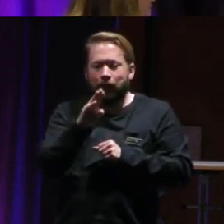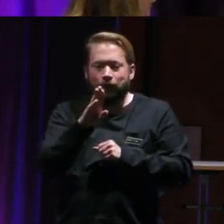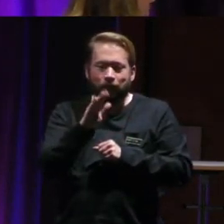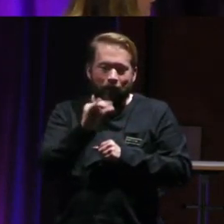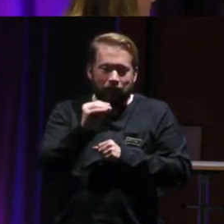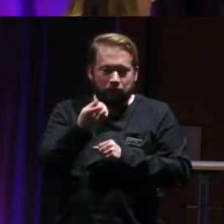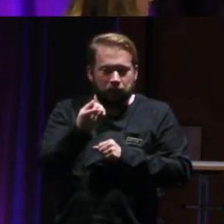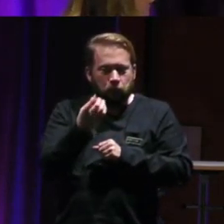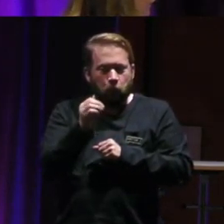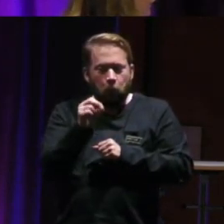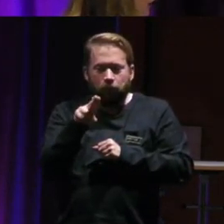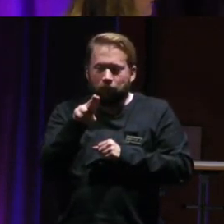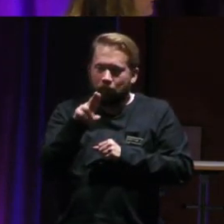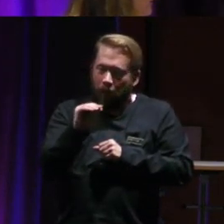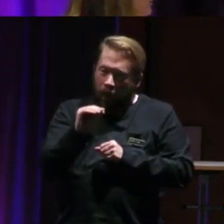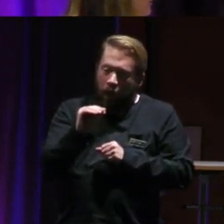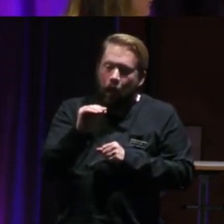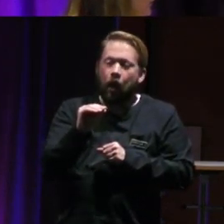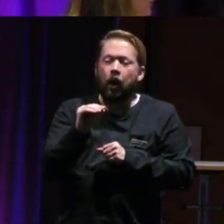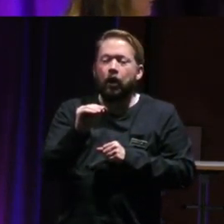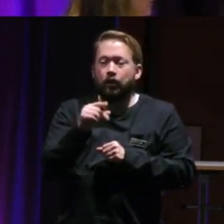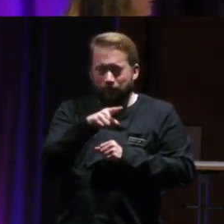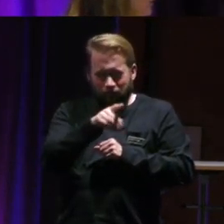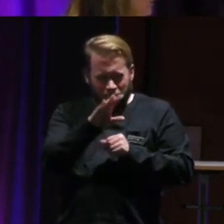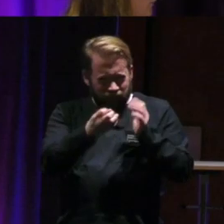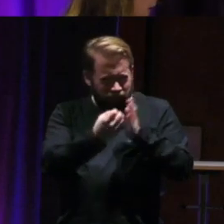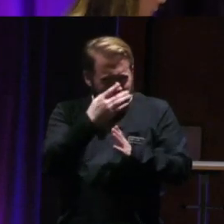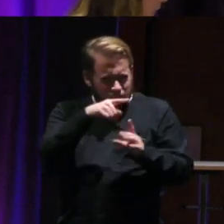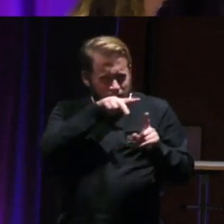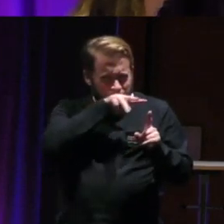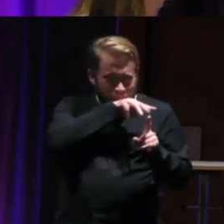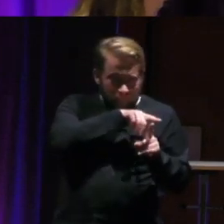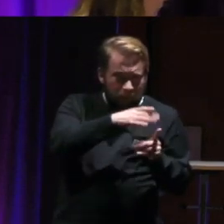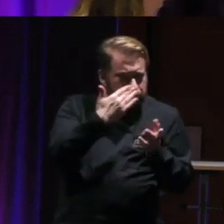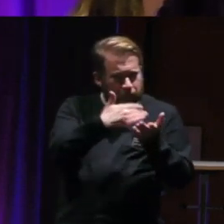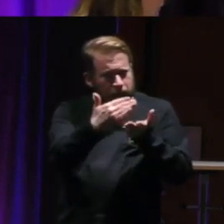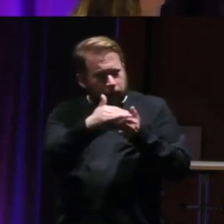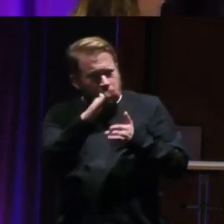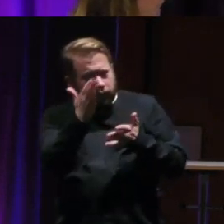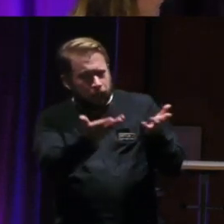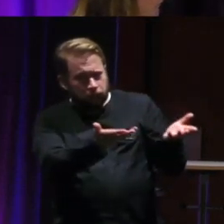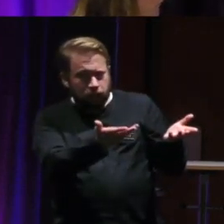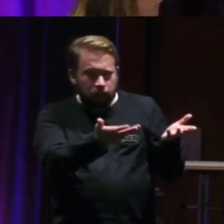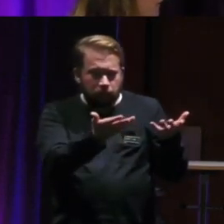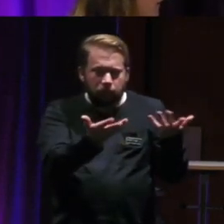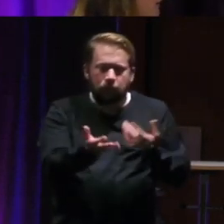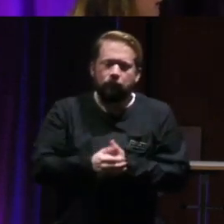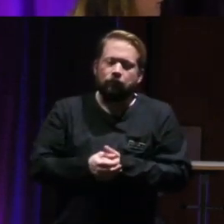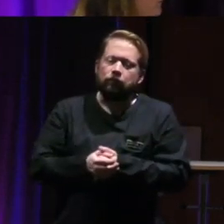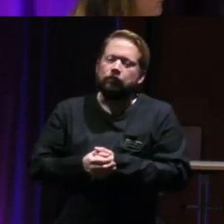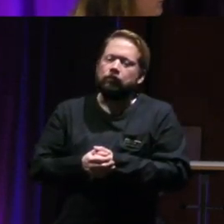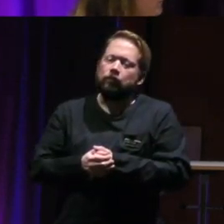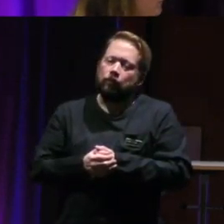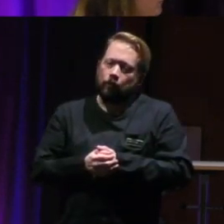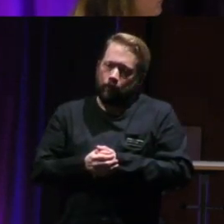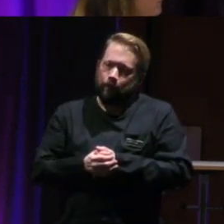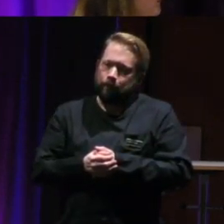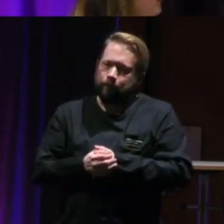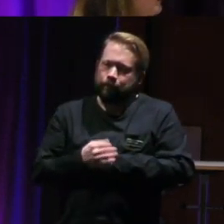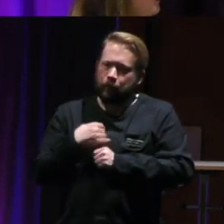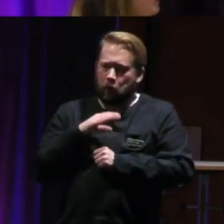started some years ago. Can you tell us a little bit about, do you have a... I have just a name, Media